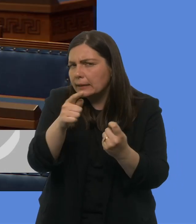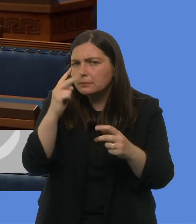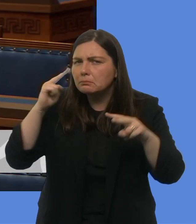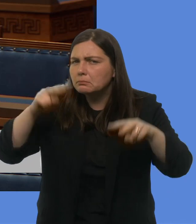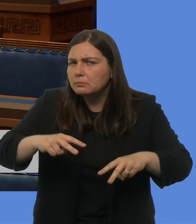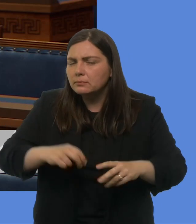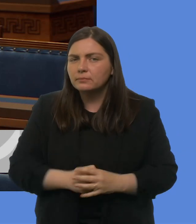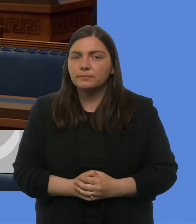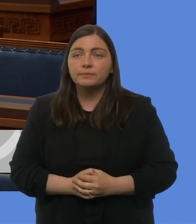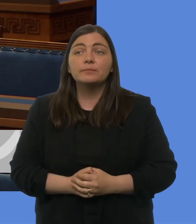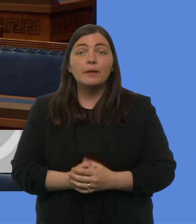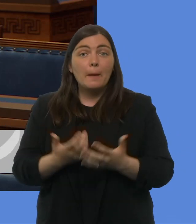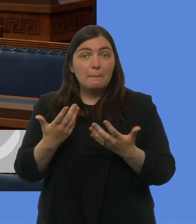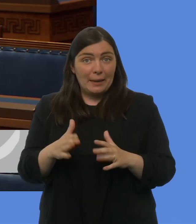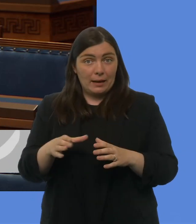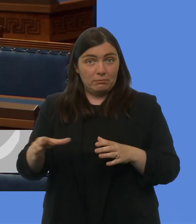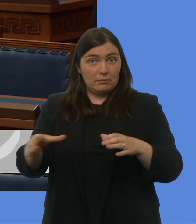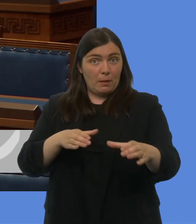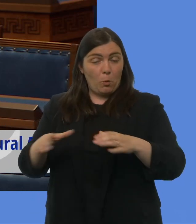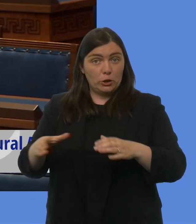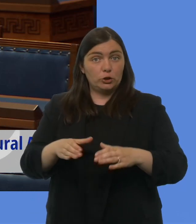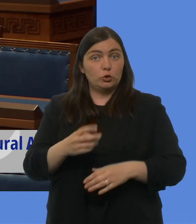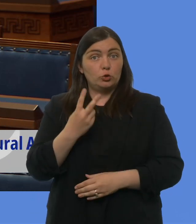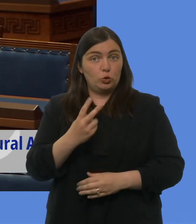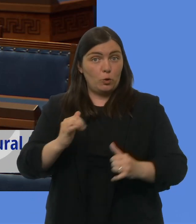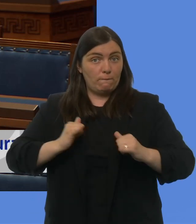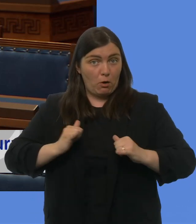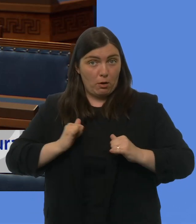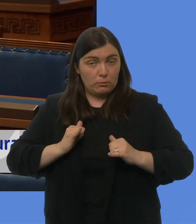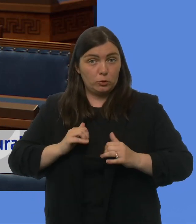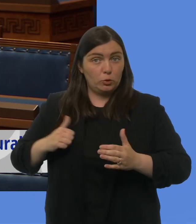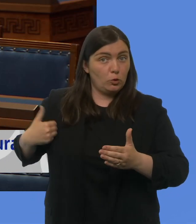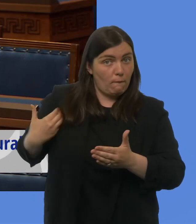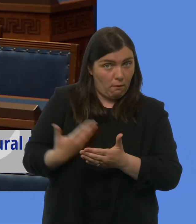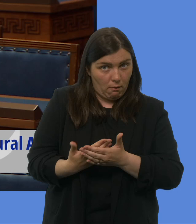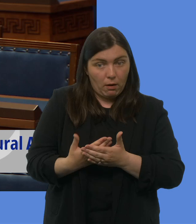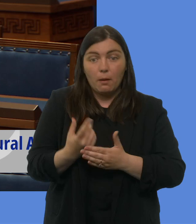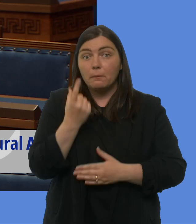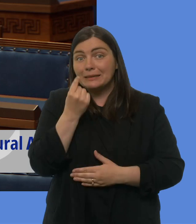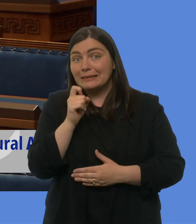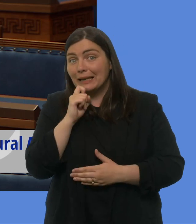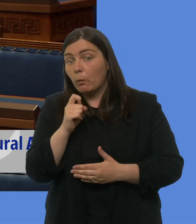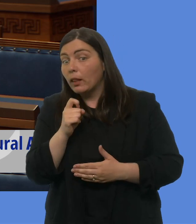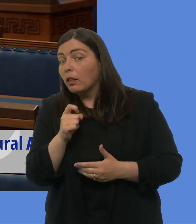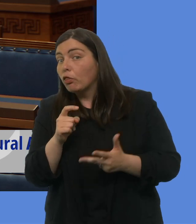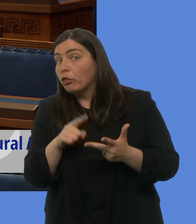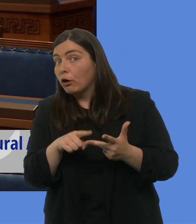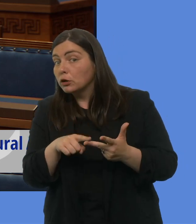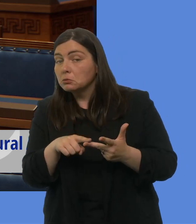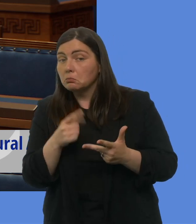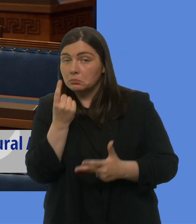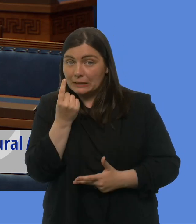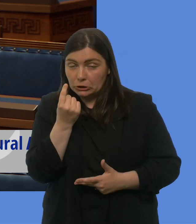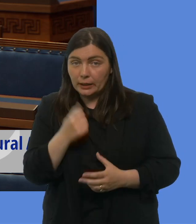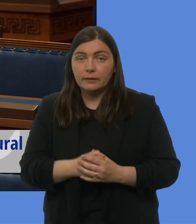and potentially a third is going to be coming online in relation to that, and that's obviously providing a solution for the farming community where there's